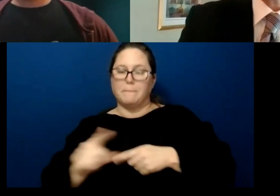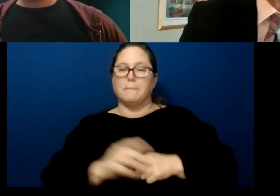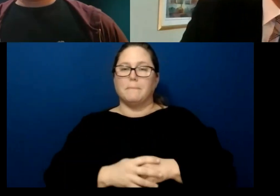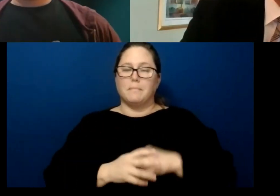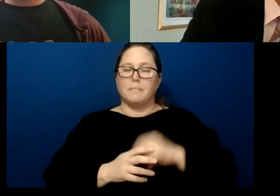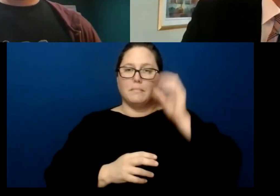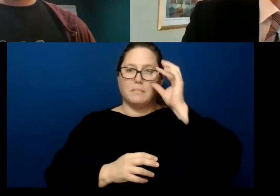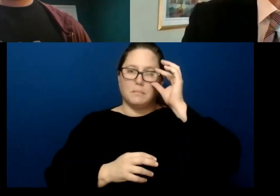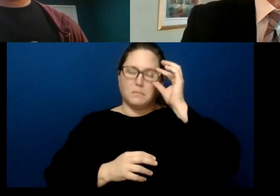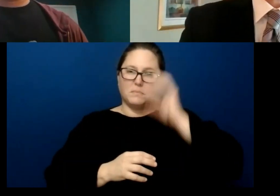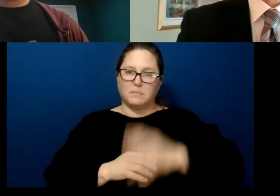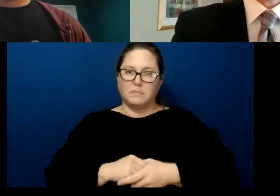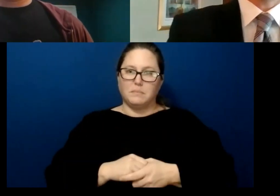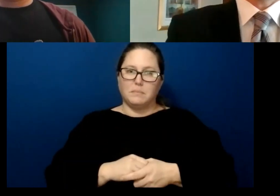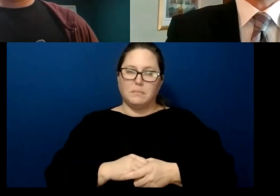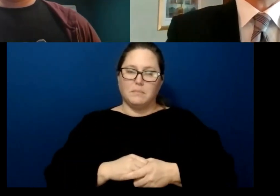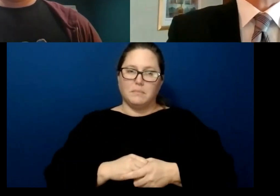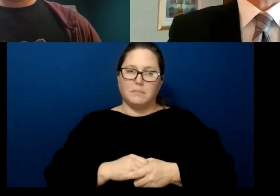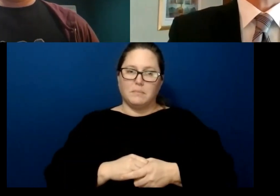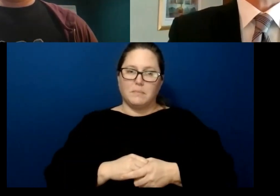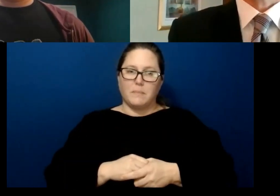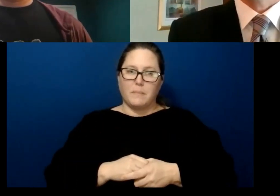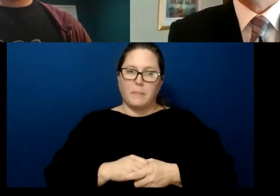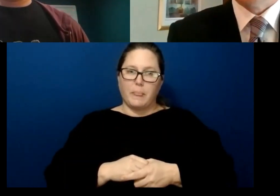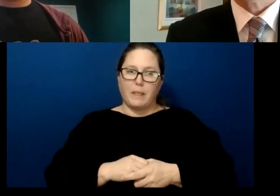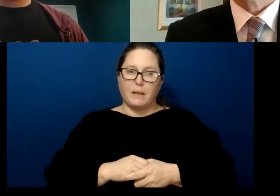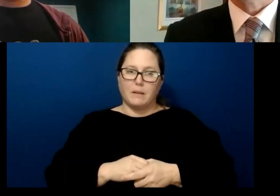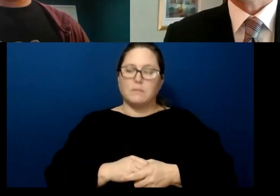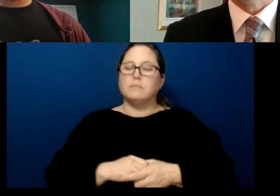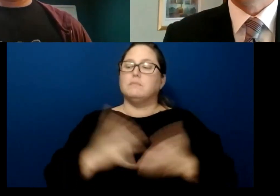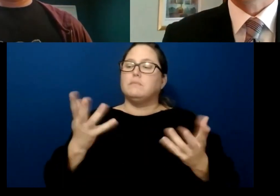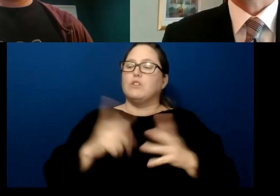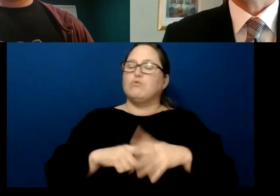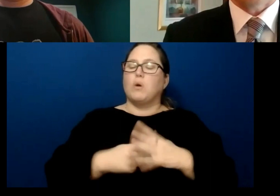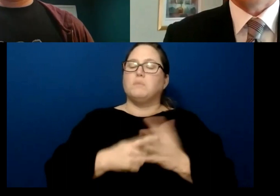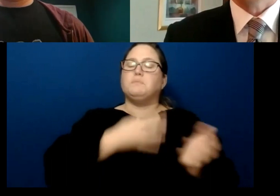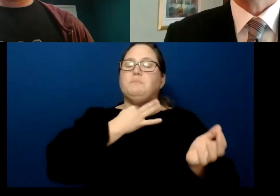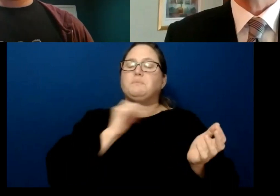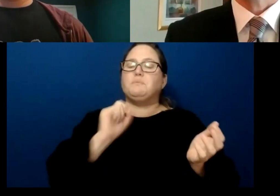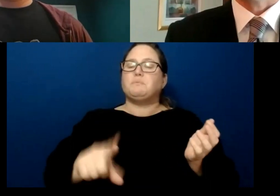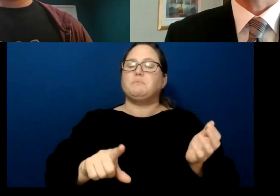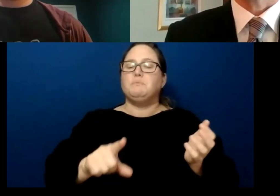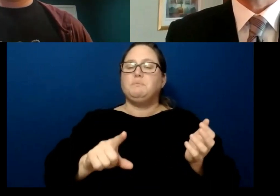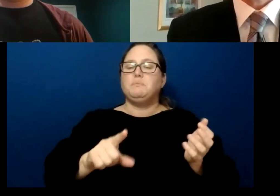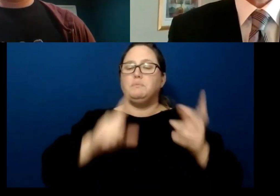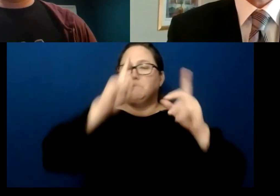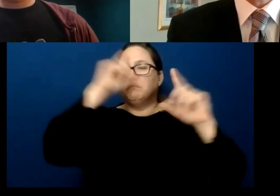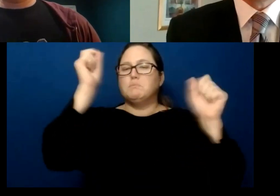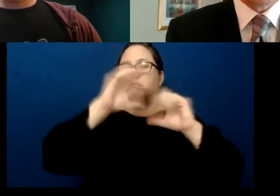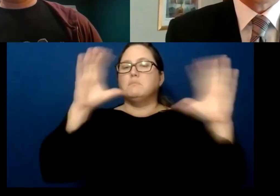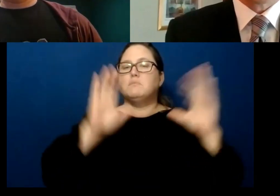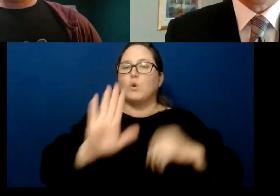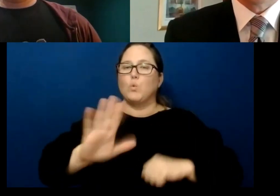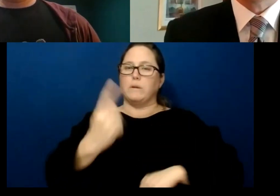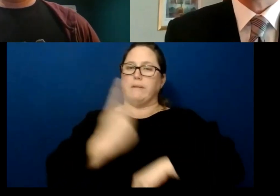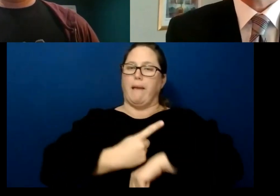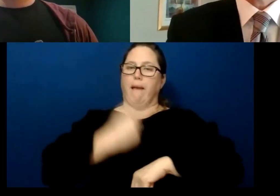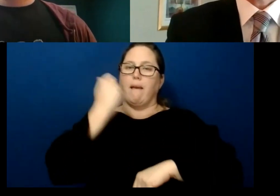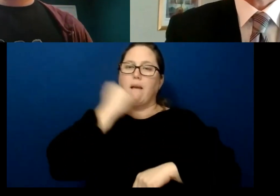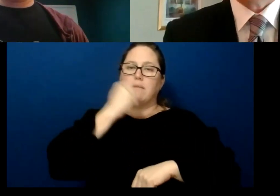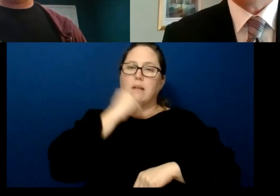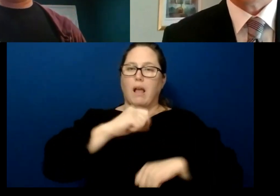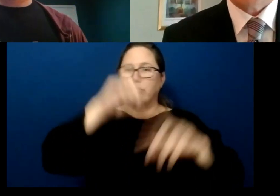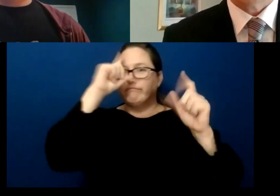And I'll kick it off with take us through like a day, Paul. Like, what does a day look like? What are some of the meetings you're